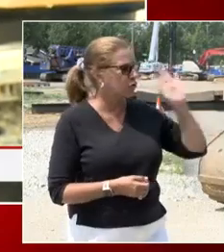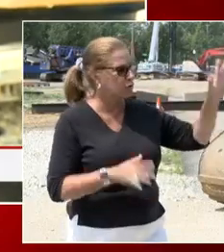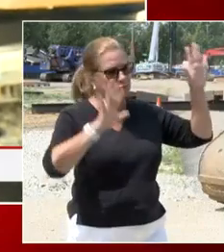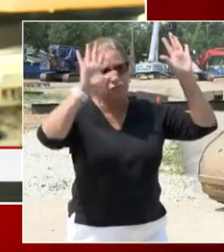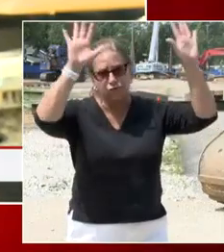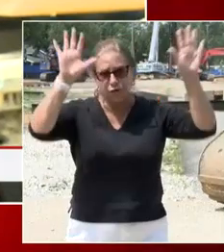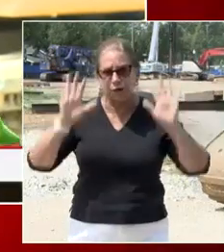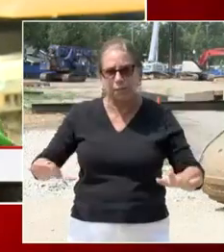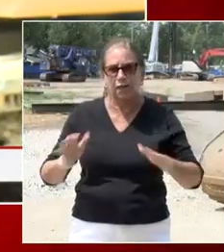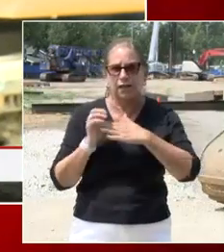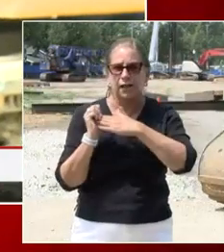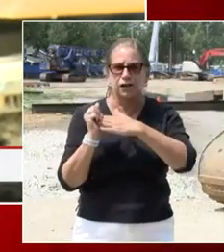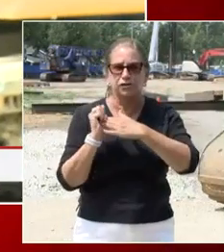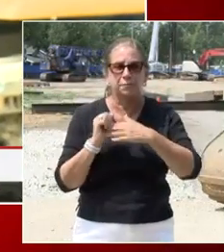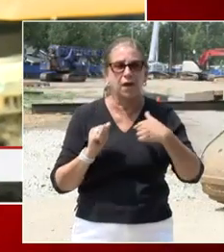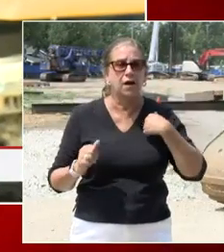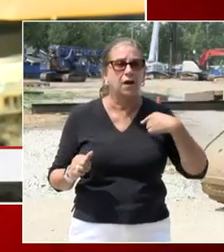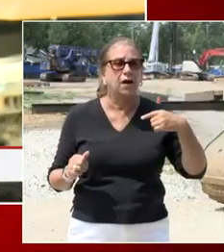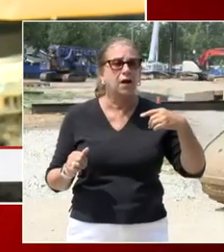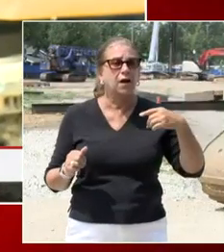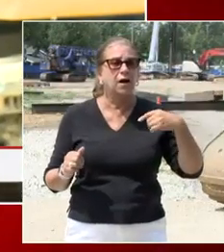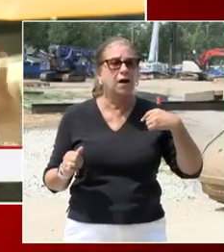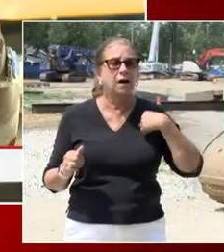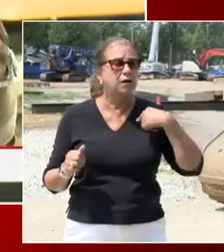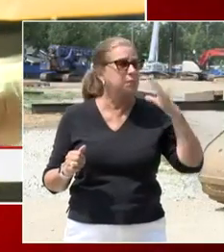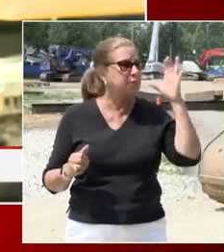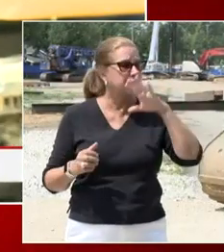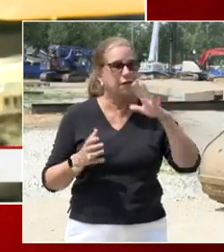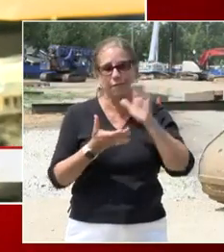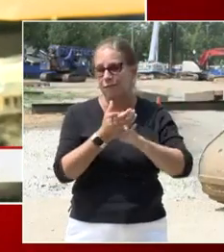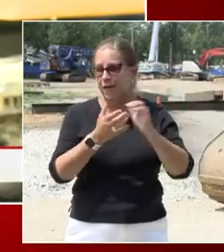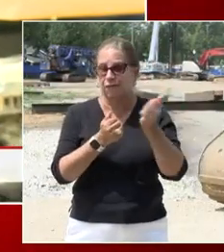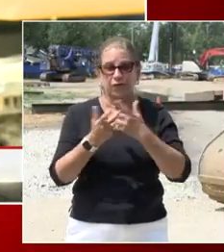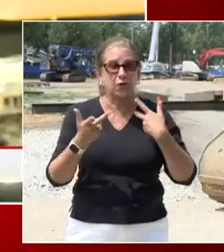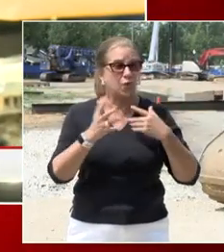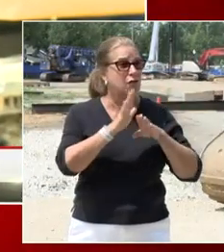rises and falls on leadership. And I want to thank the DMPED